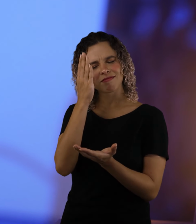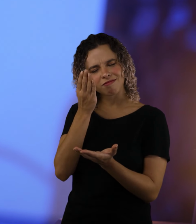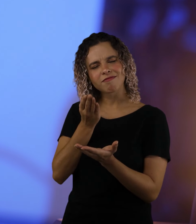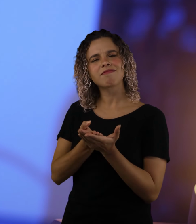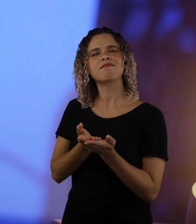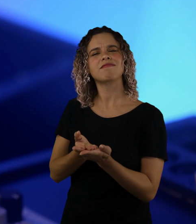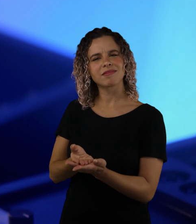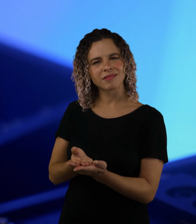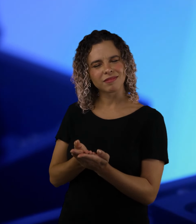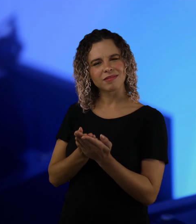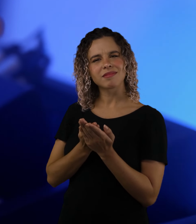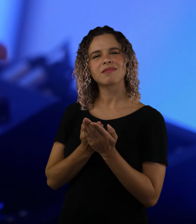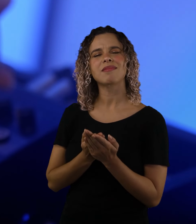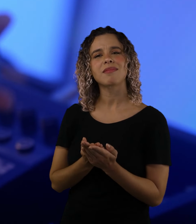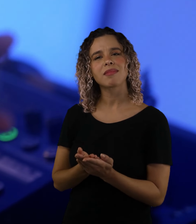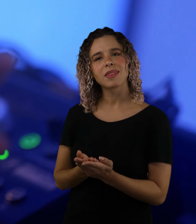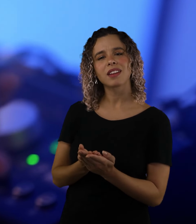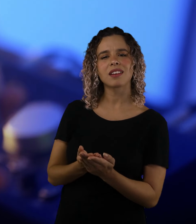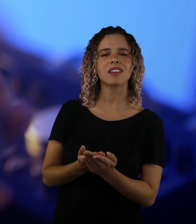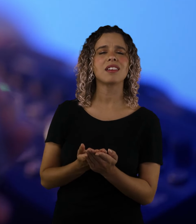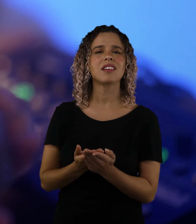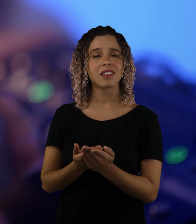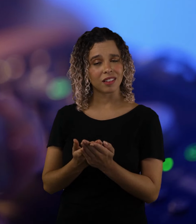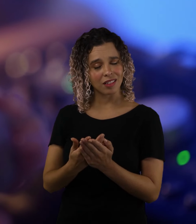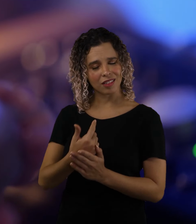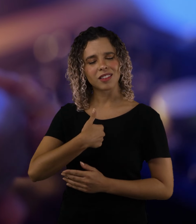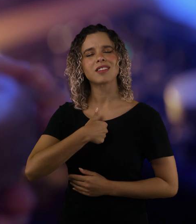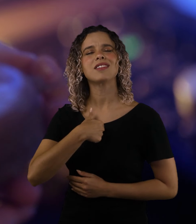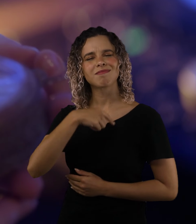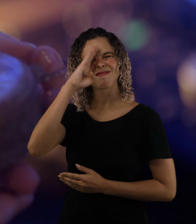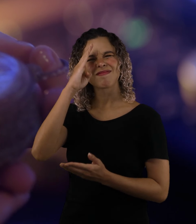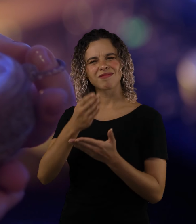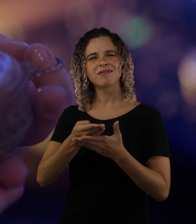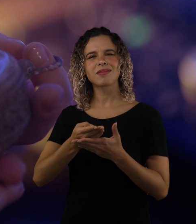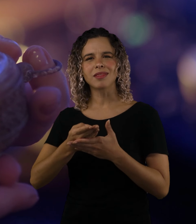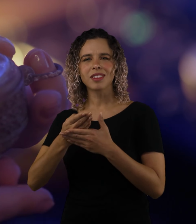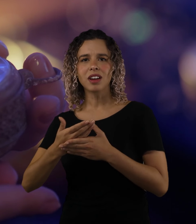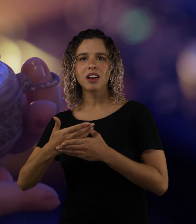believe. Pego um relógio de mesa antigo, parado no tempo. And I believe,